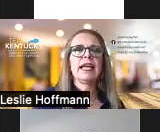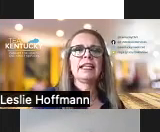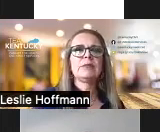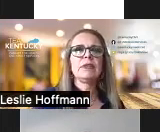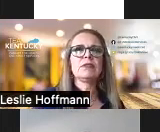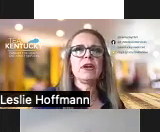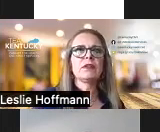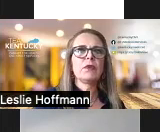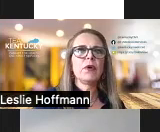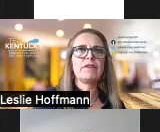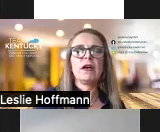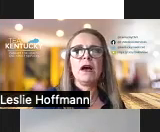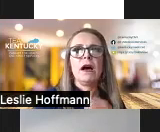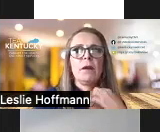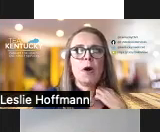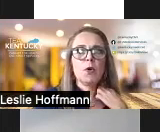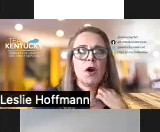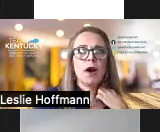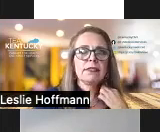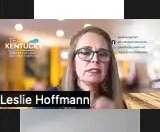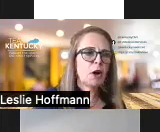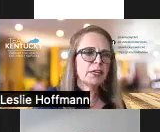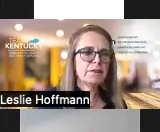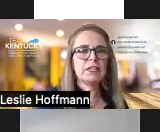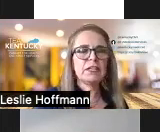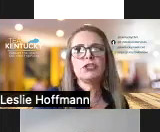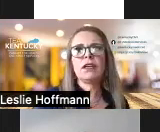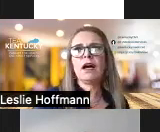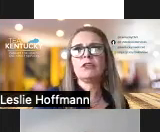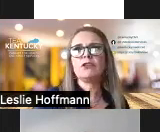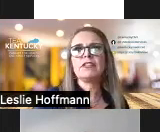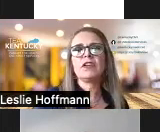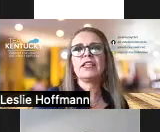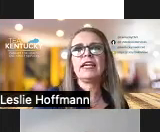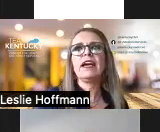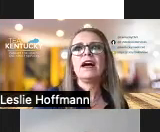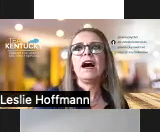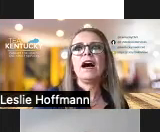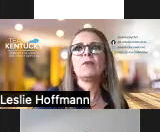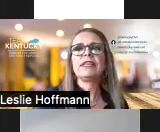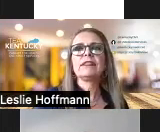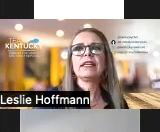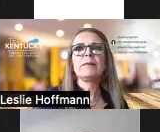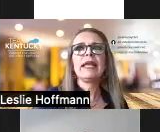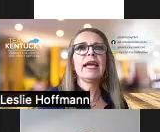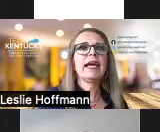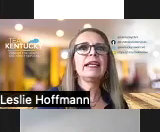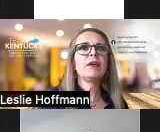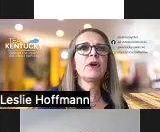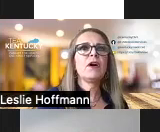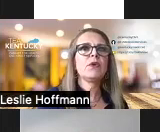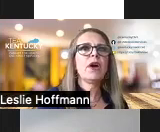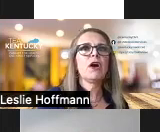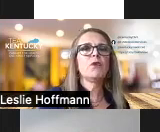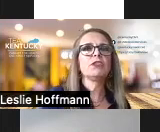988 enhancements, we also have mobile crisis spa definition to Fidelity recently in Medicaid. And then